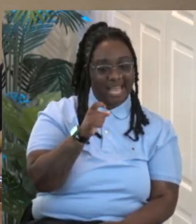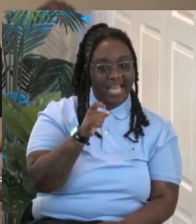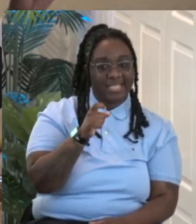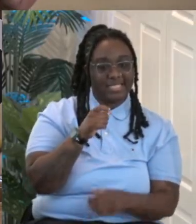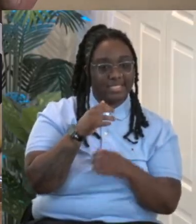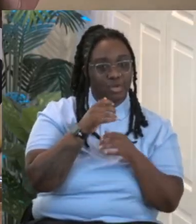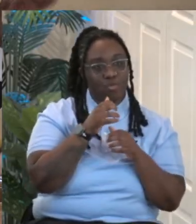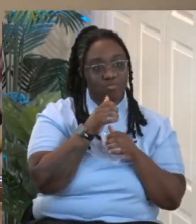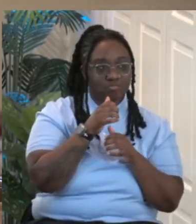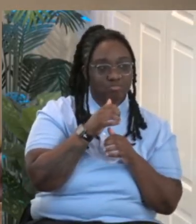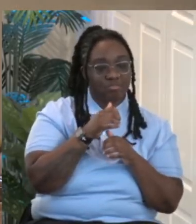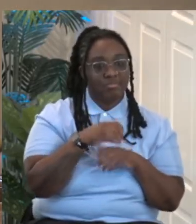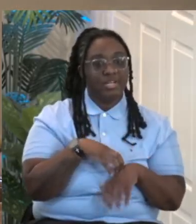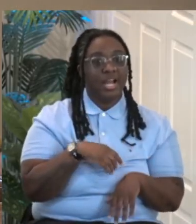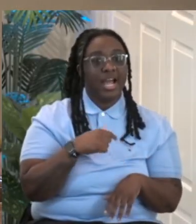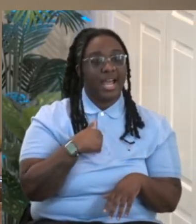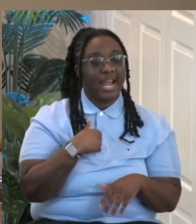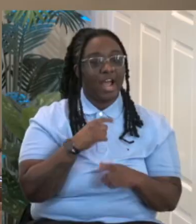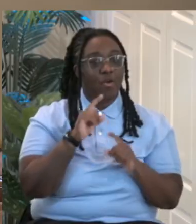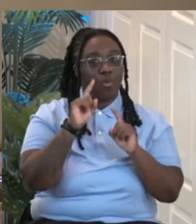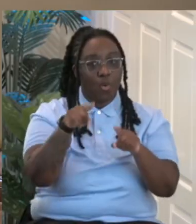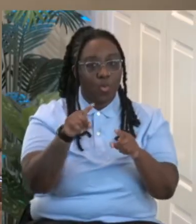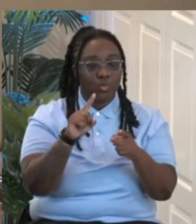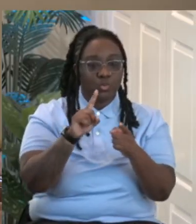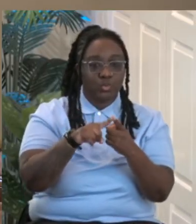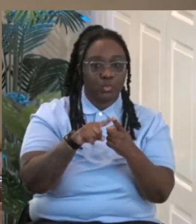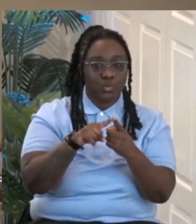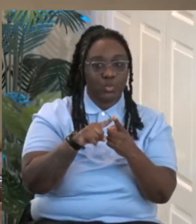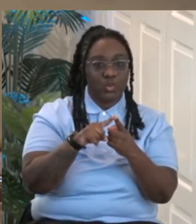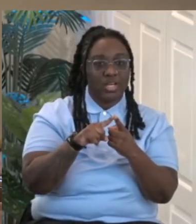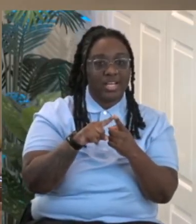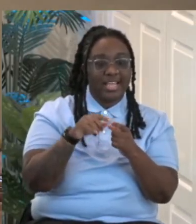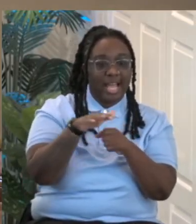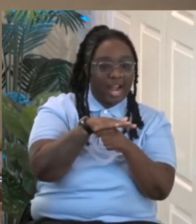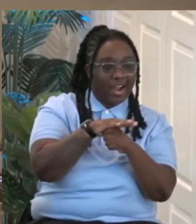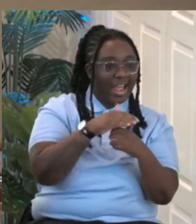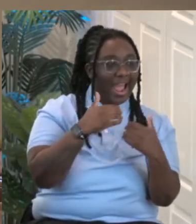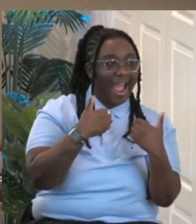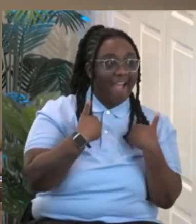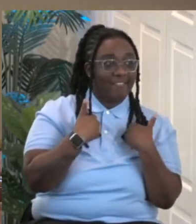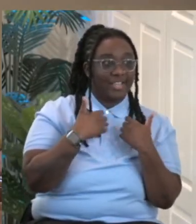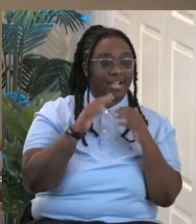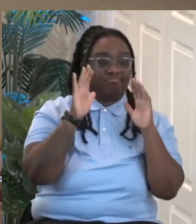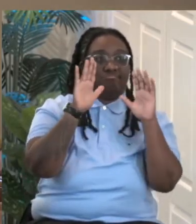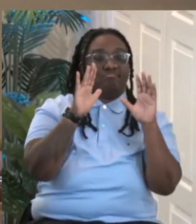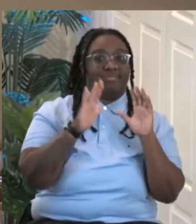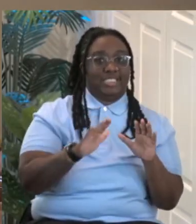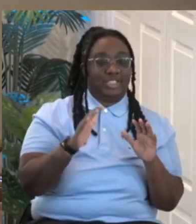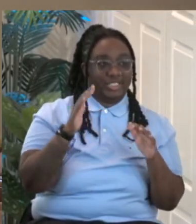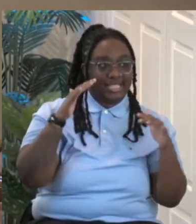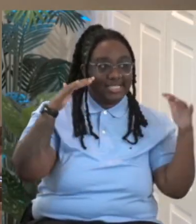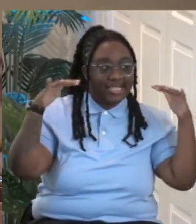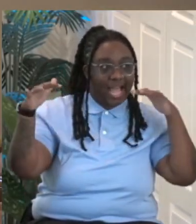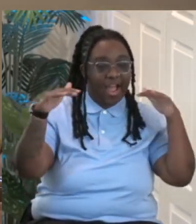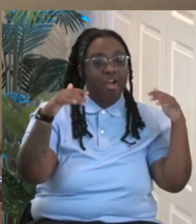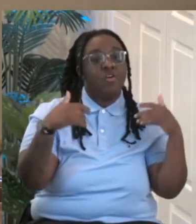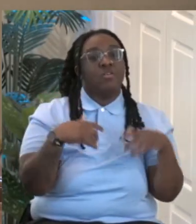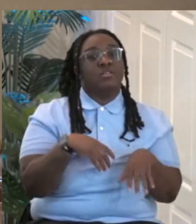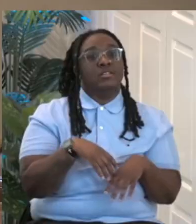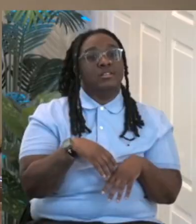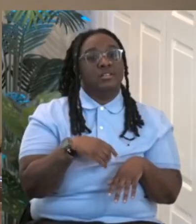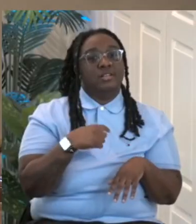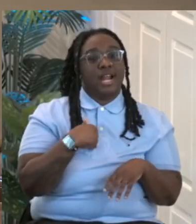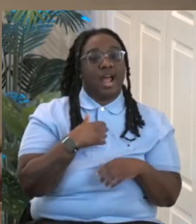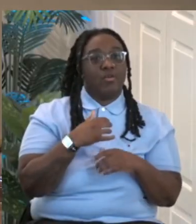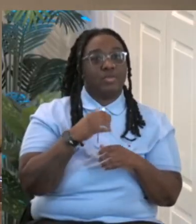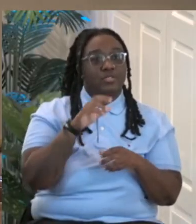know, the great harmonics going on there, great sounds. And I would play my saxophone by myself, and the sounds would